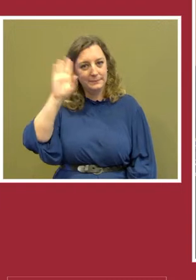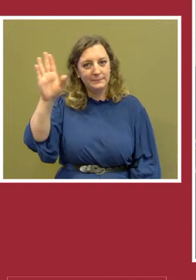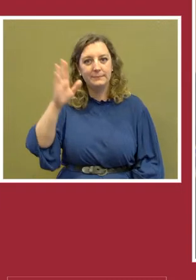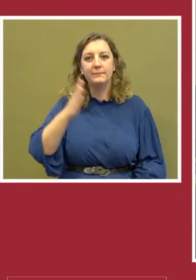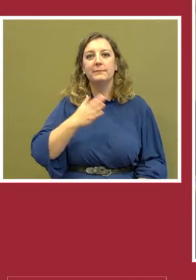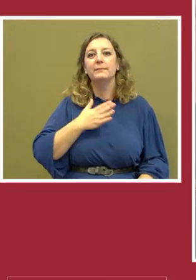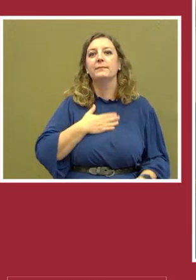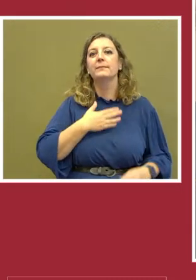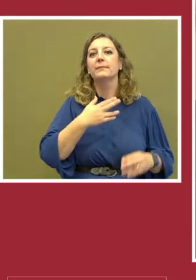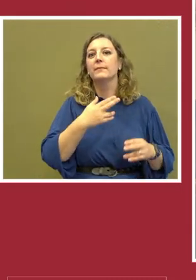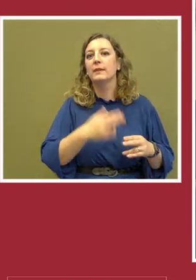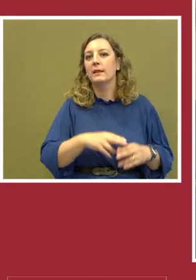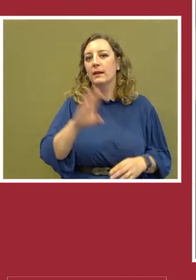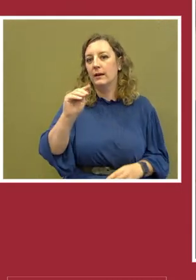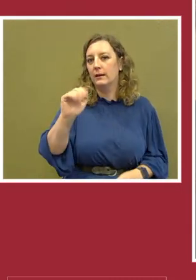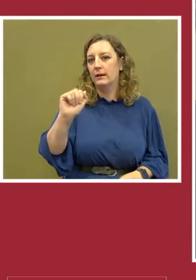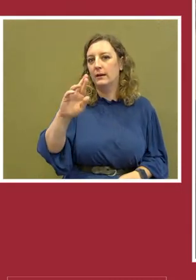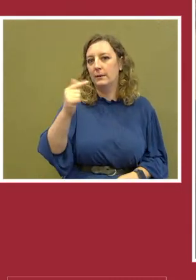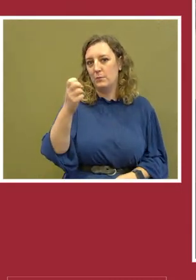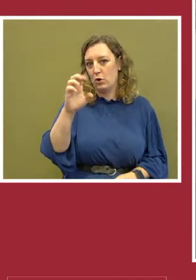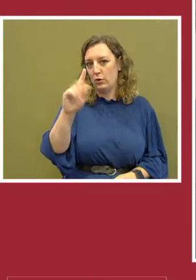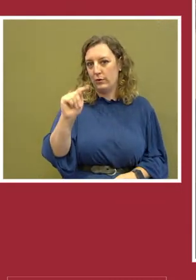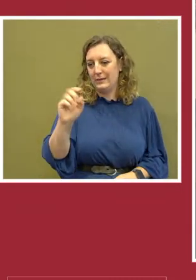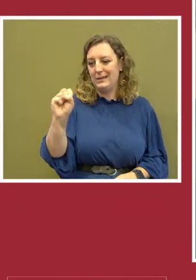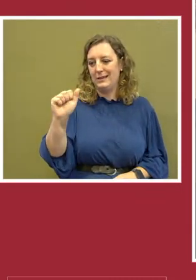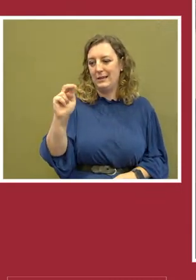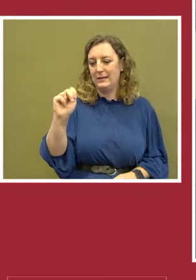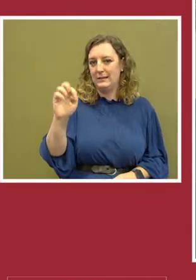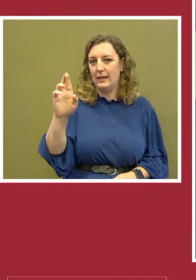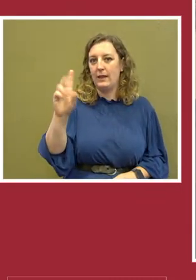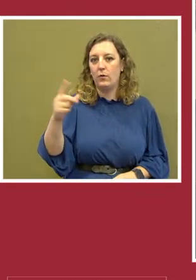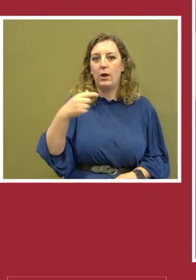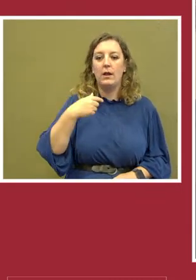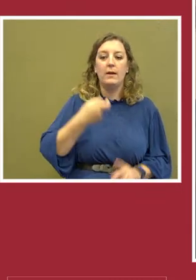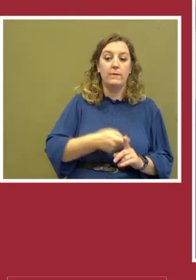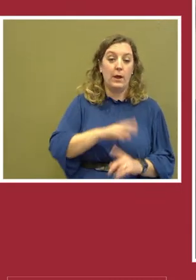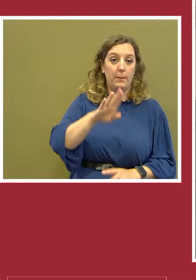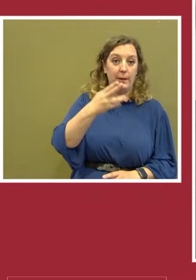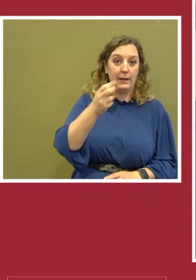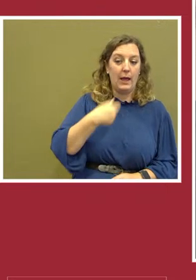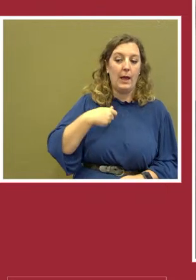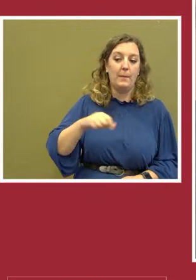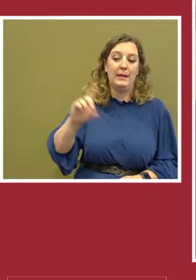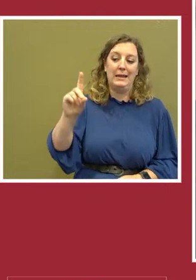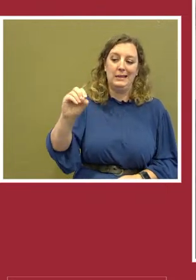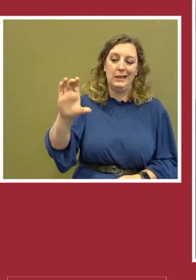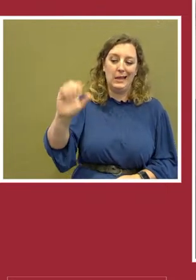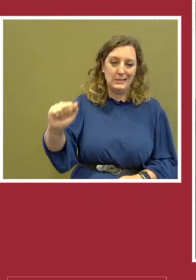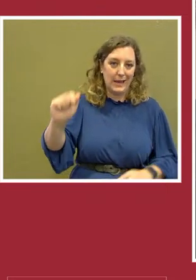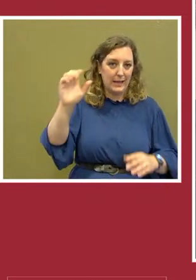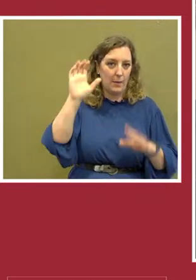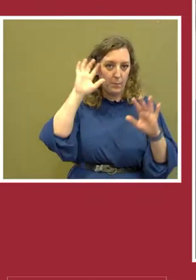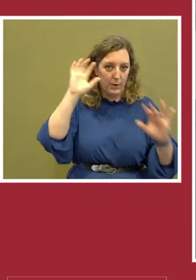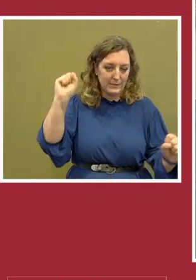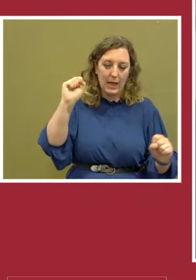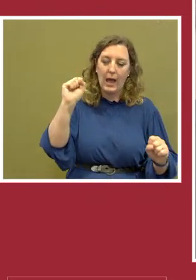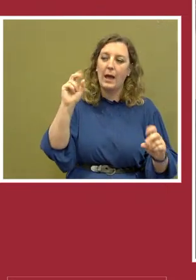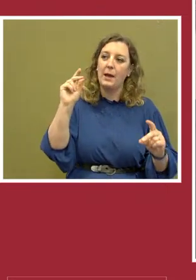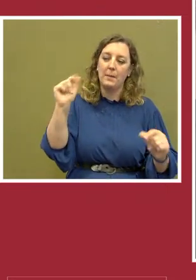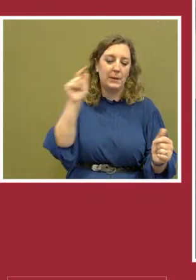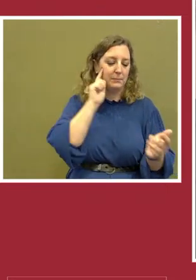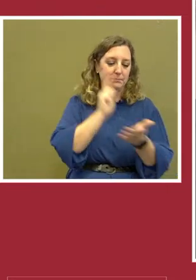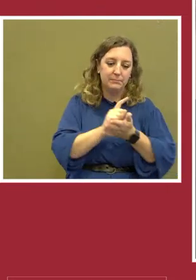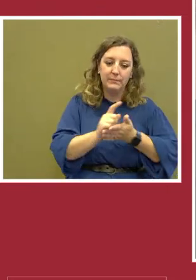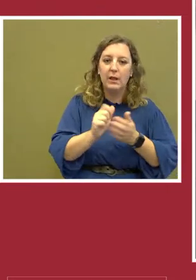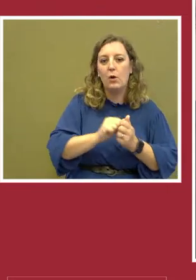Hi, I'm Margot Sanford. I'm a senior at Bend High, and I'm the DECA president for the Bend High DECA chapter. I immediately fell in love with DECA